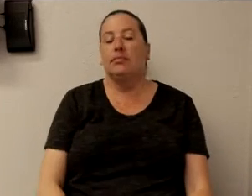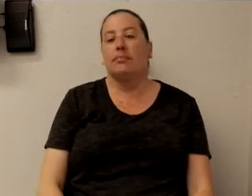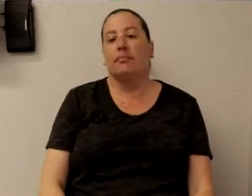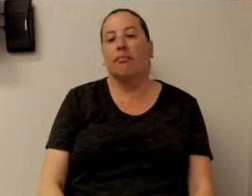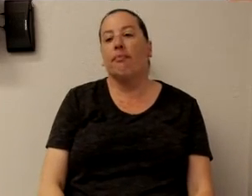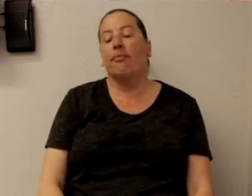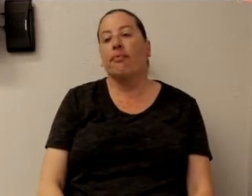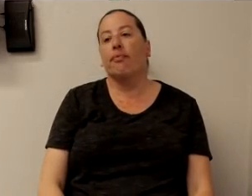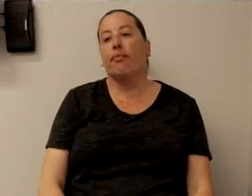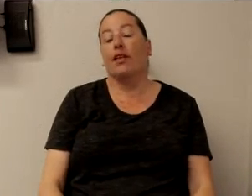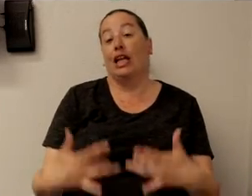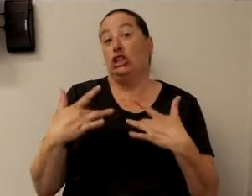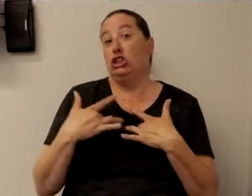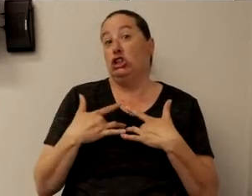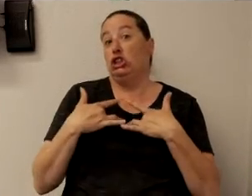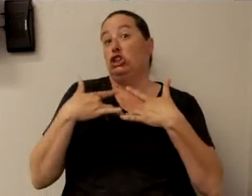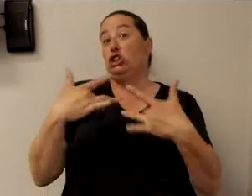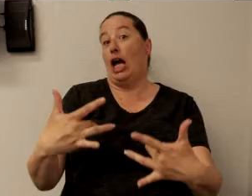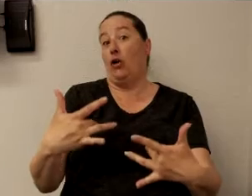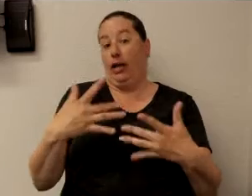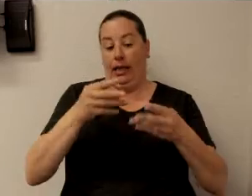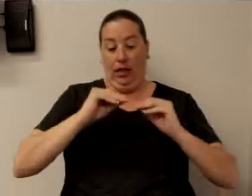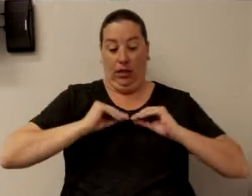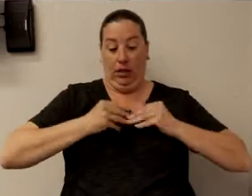It's generally transmitted by